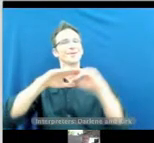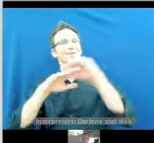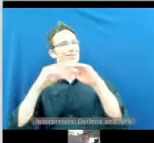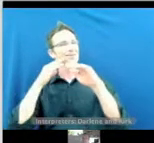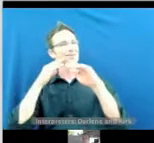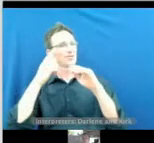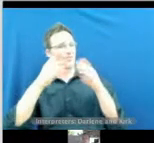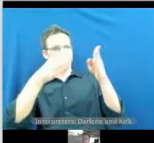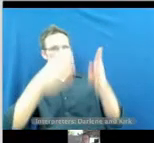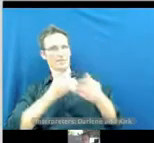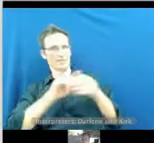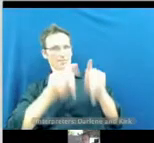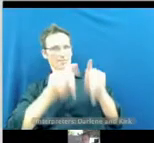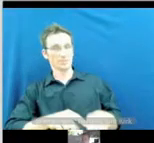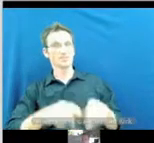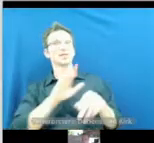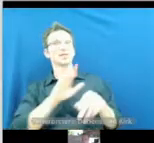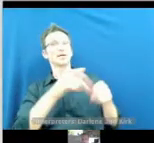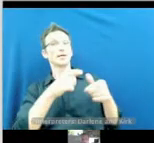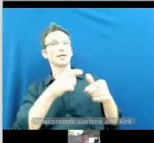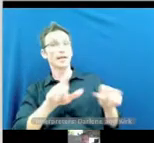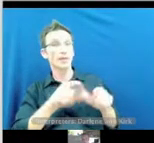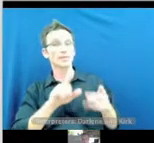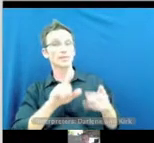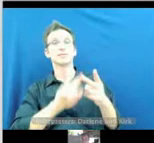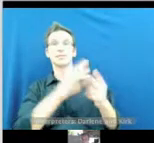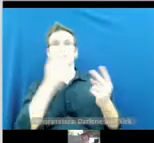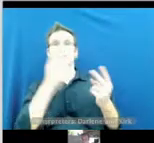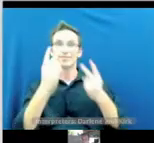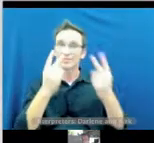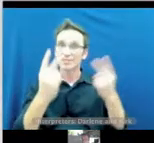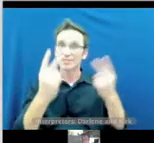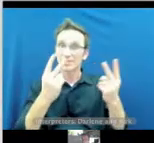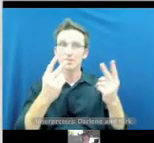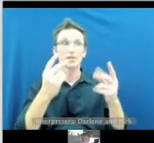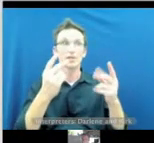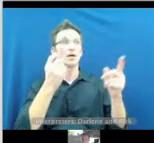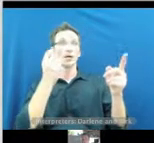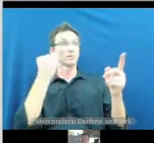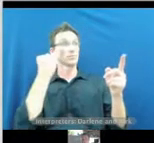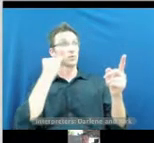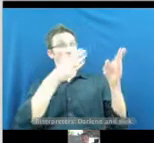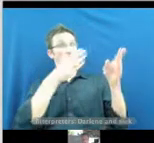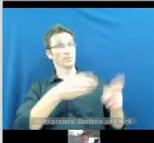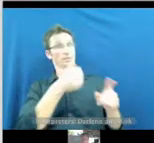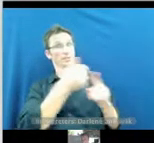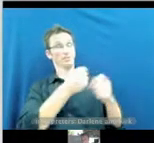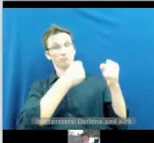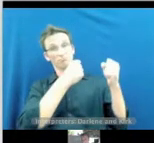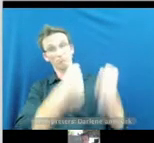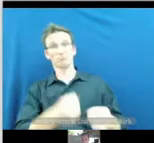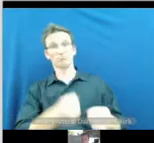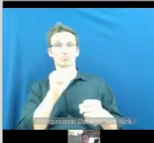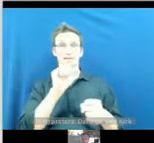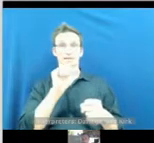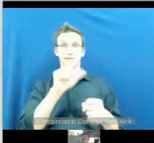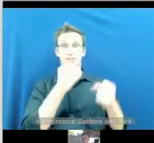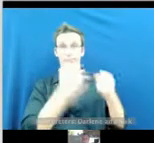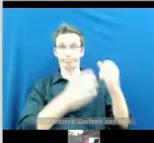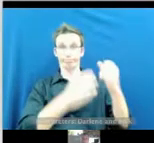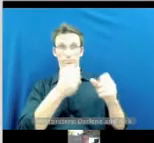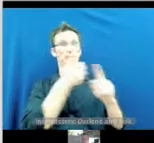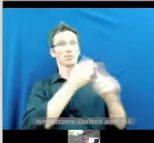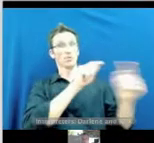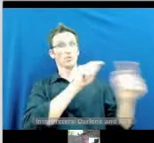then we also have that visual layer, because you can have that same ASL user going to the doctor who happens to have